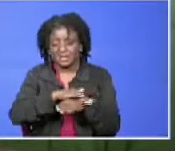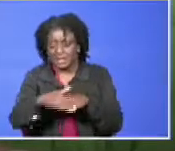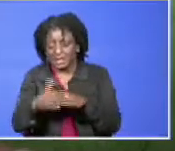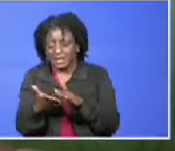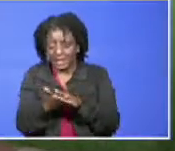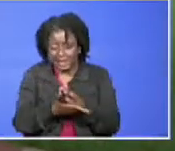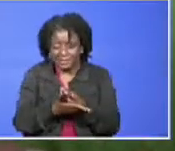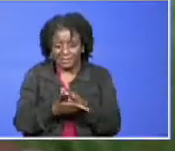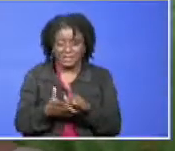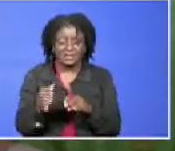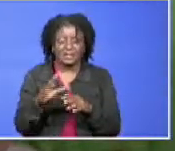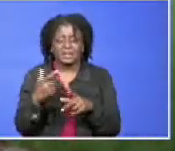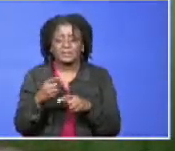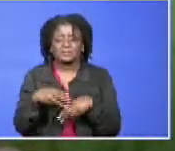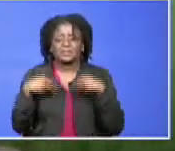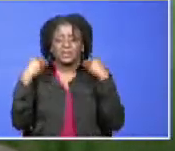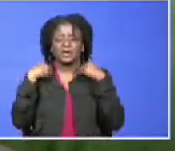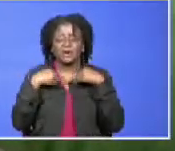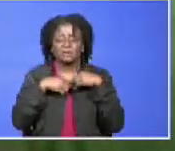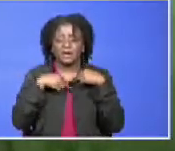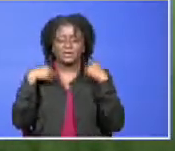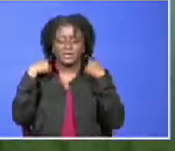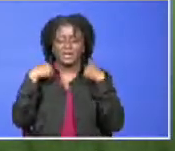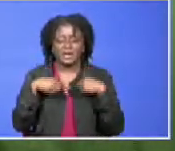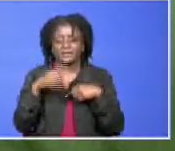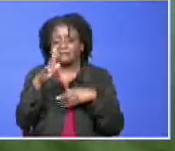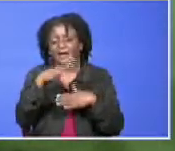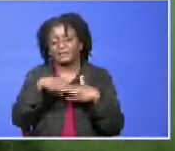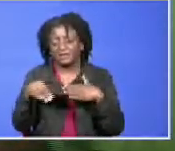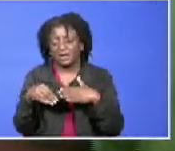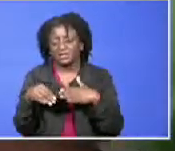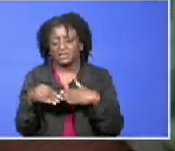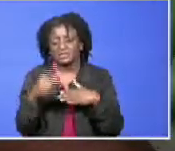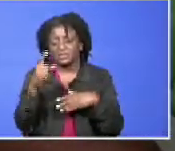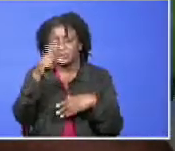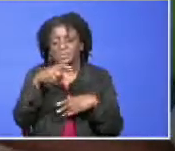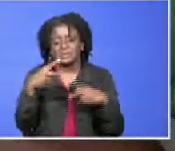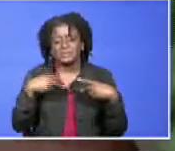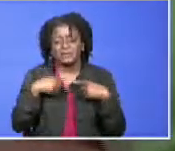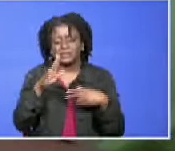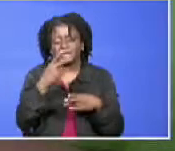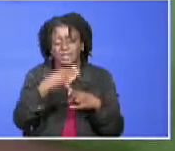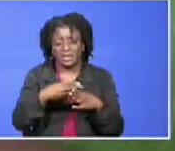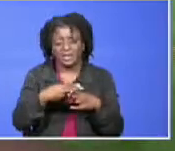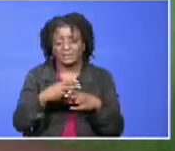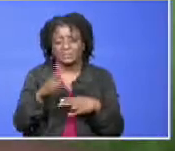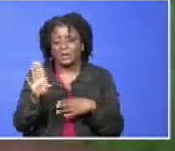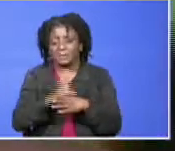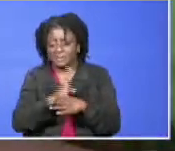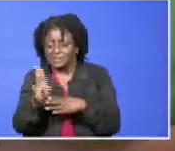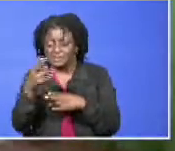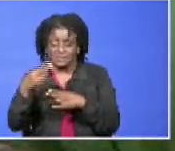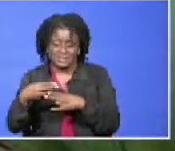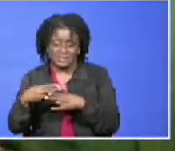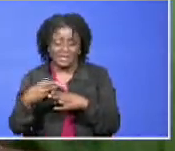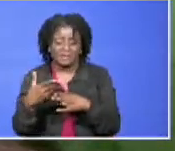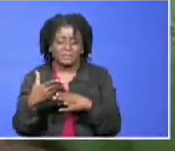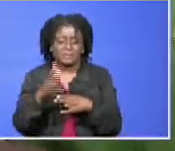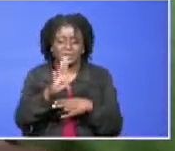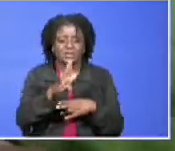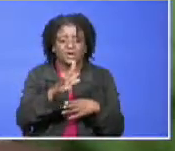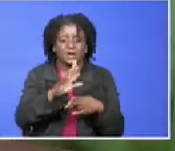to get it around your neck. It was $5 for the whole process. And you have to have your name, your business name,